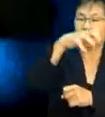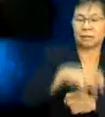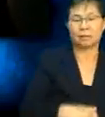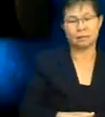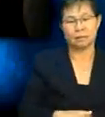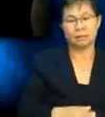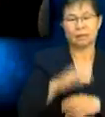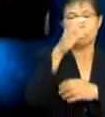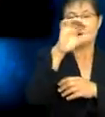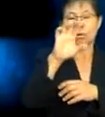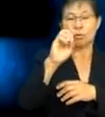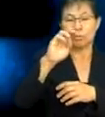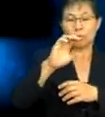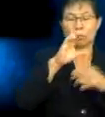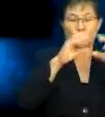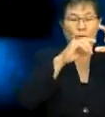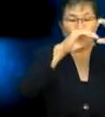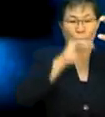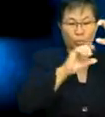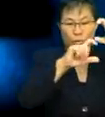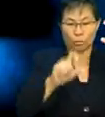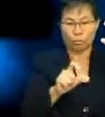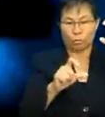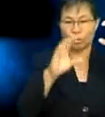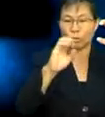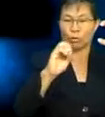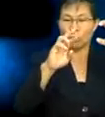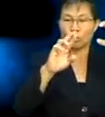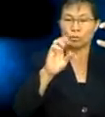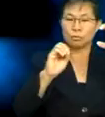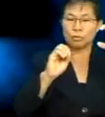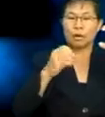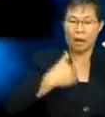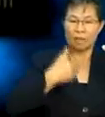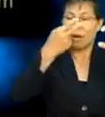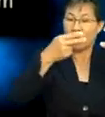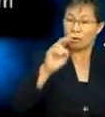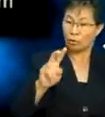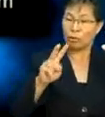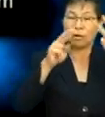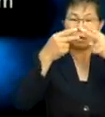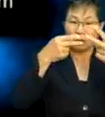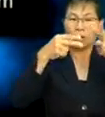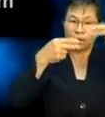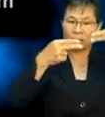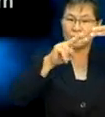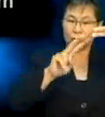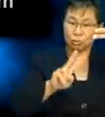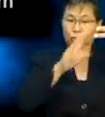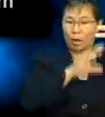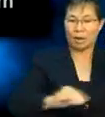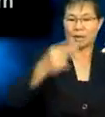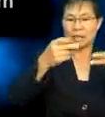The chromosphere is made up of low-density gases such as hydrogen and helium. It has